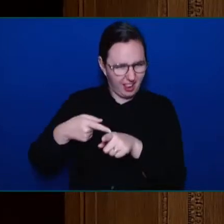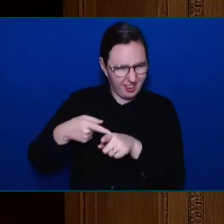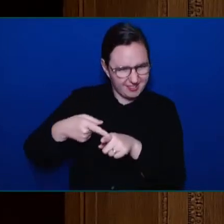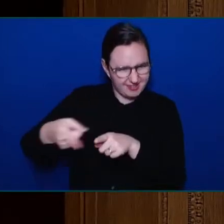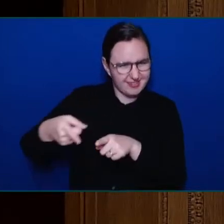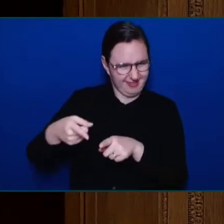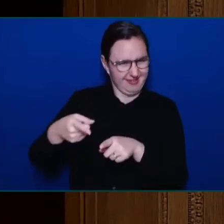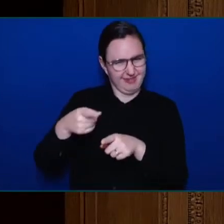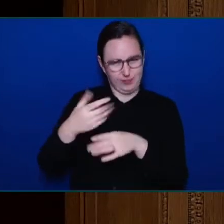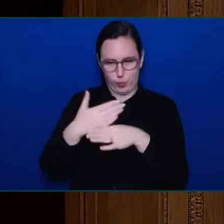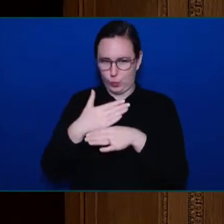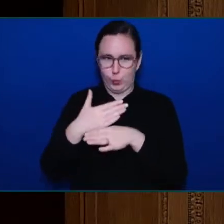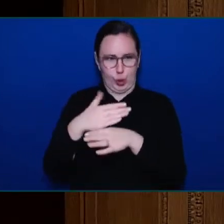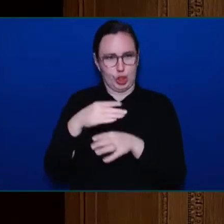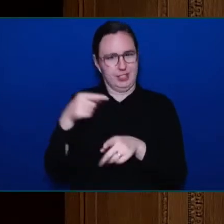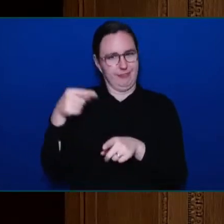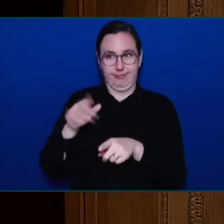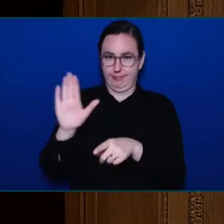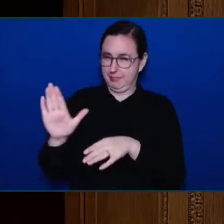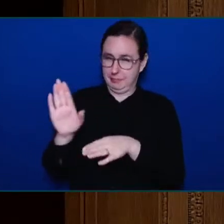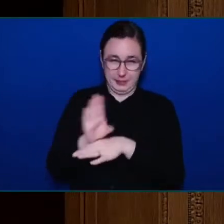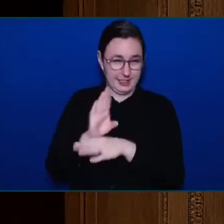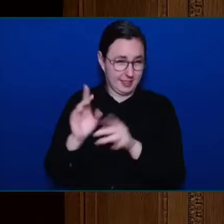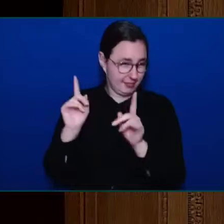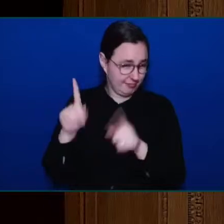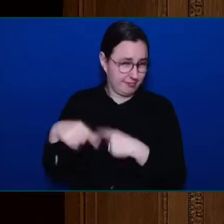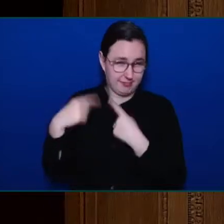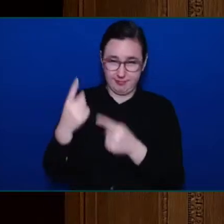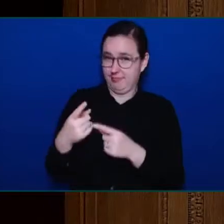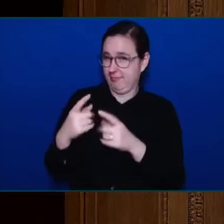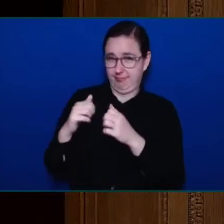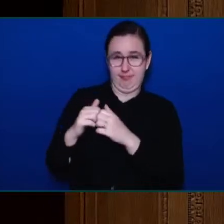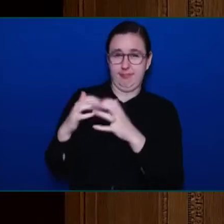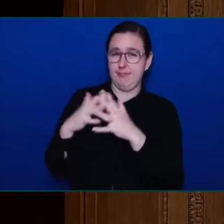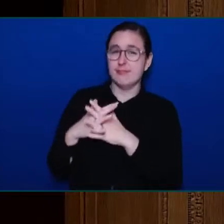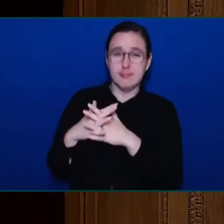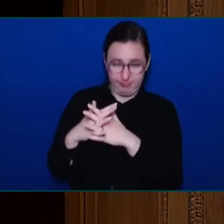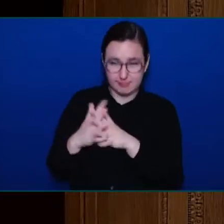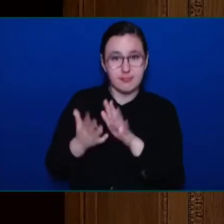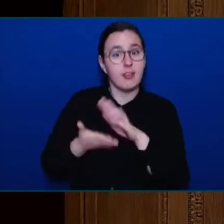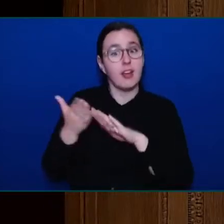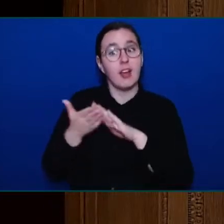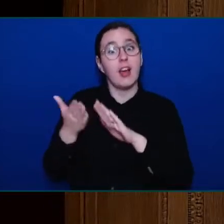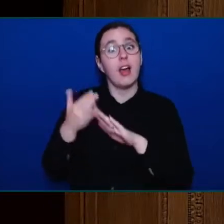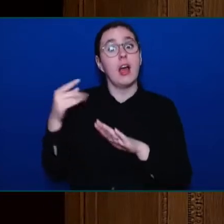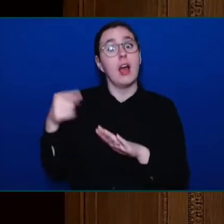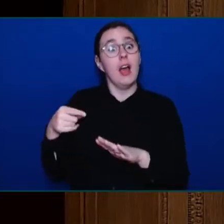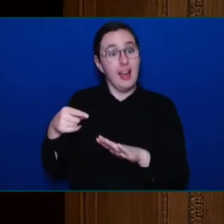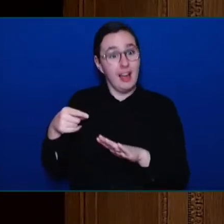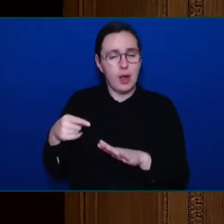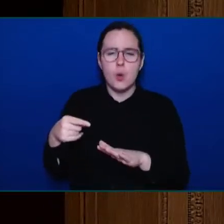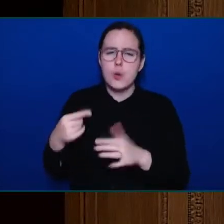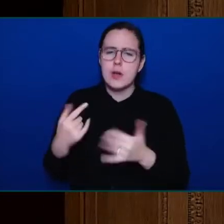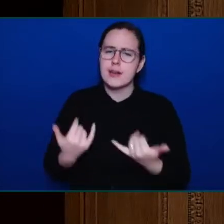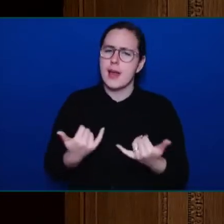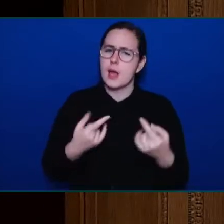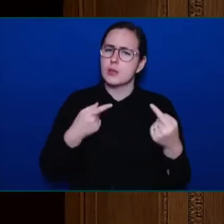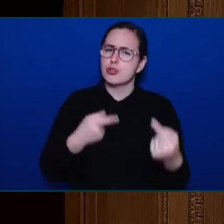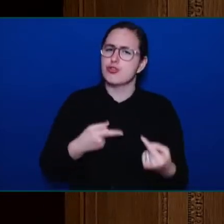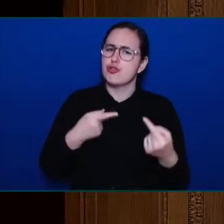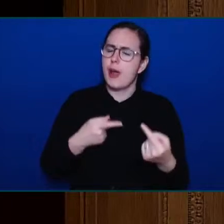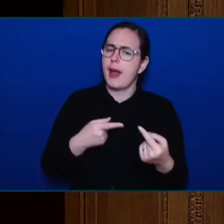Shingle business is facing some serious challenges, and I hope in addition to welcoming her that members will take a